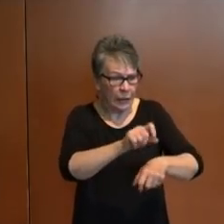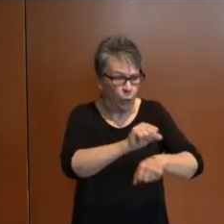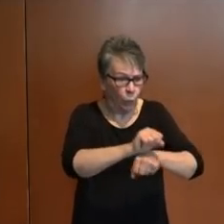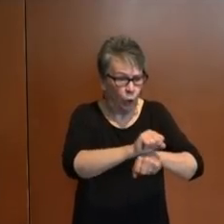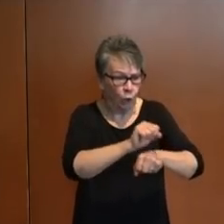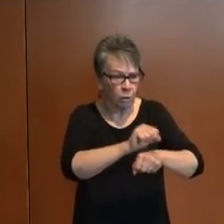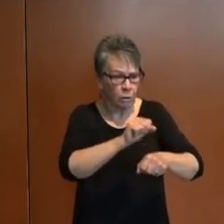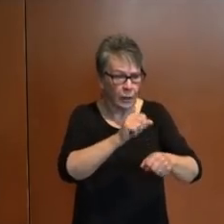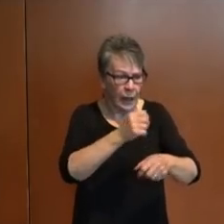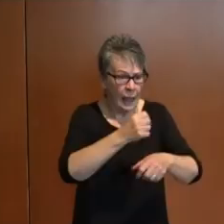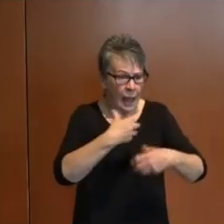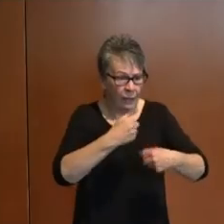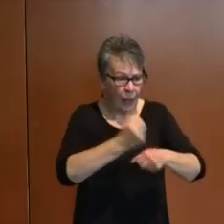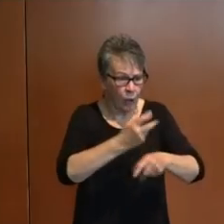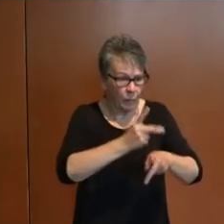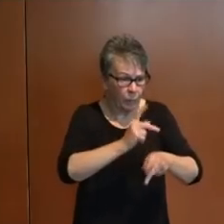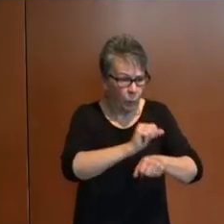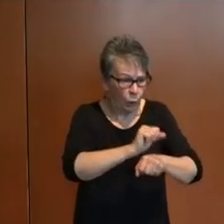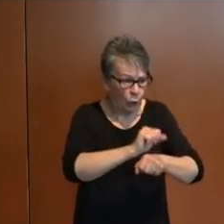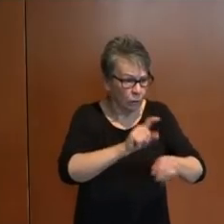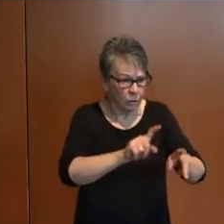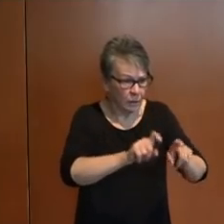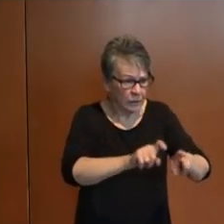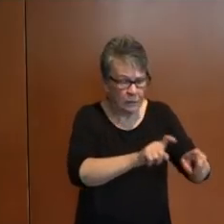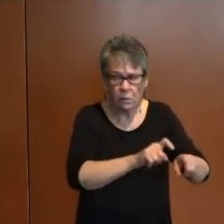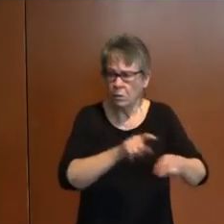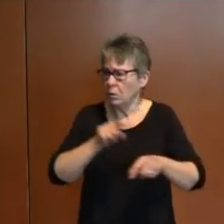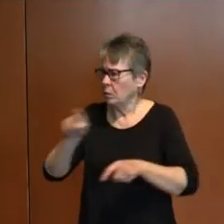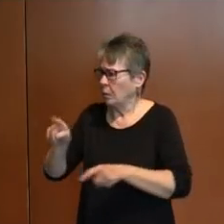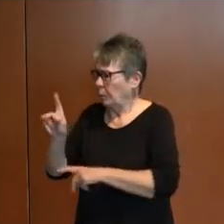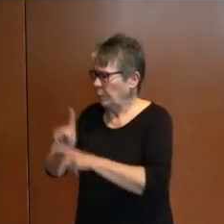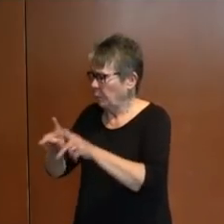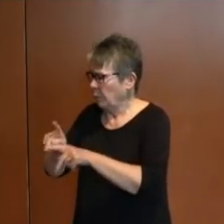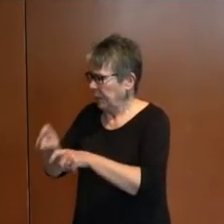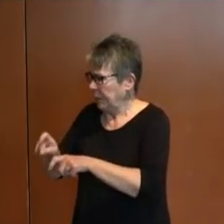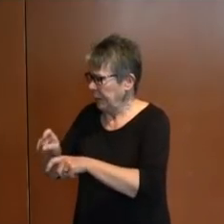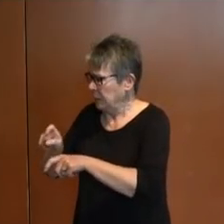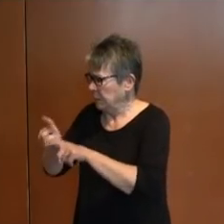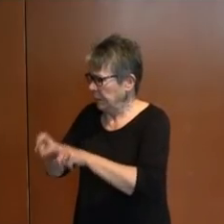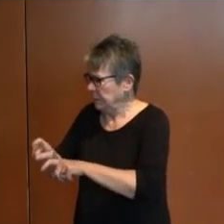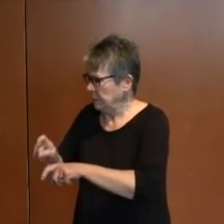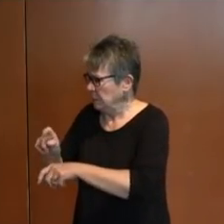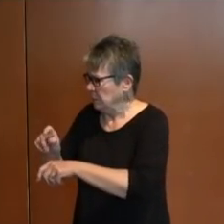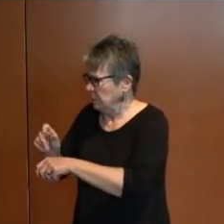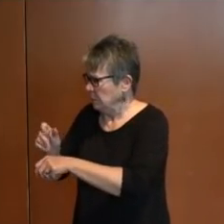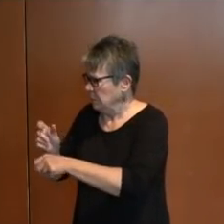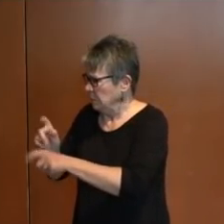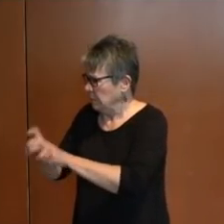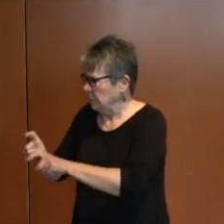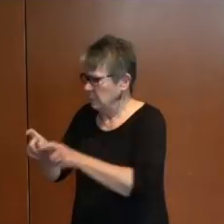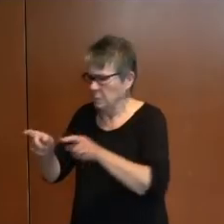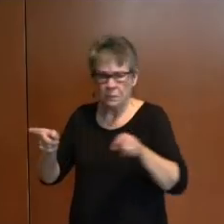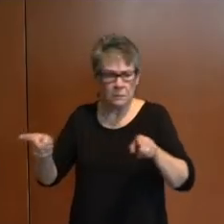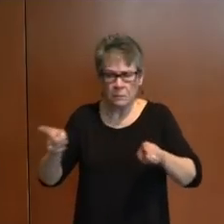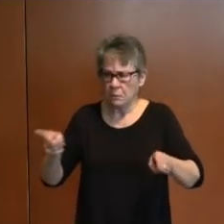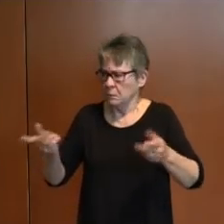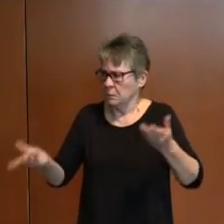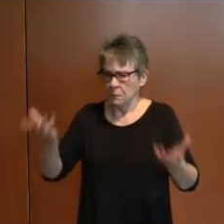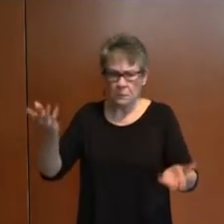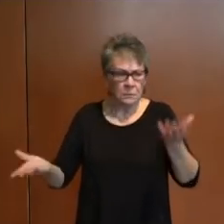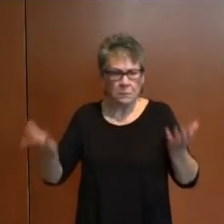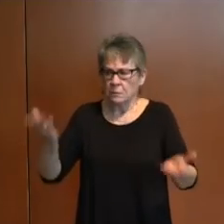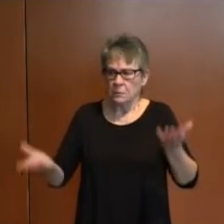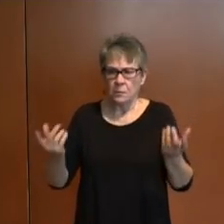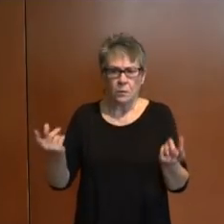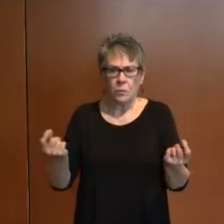enormous amount of potential, maybe even at the cusp of inventions to test, wherein